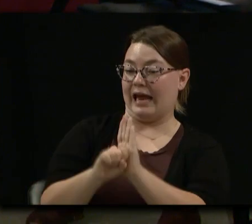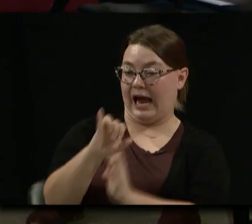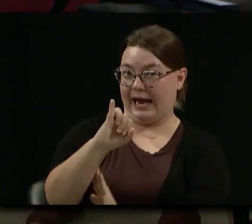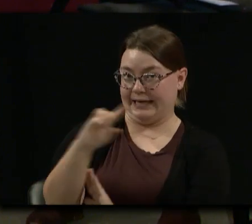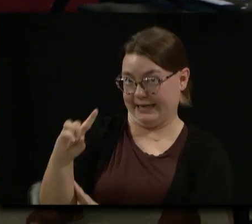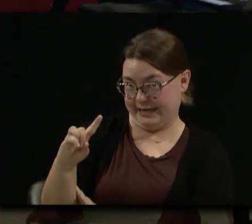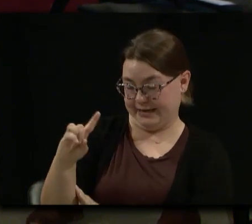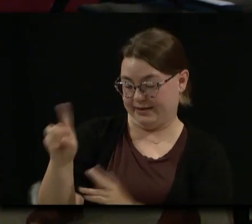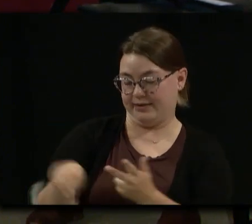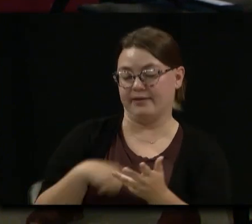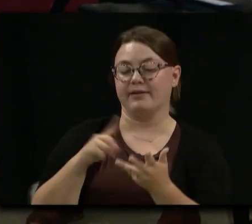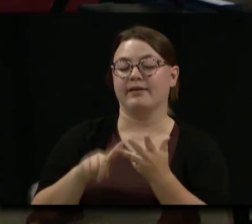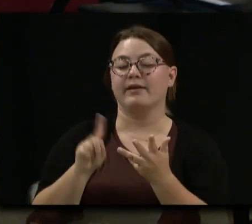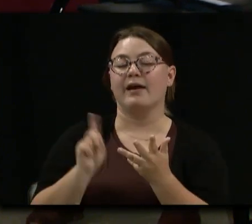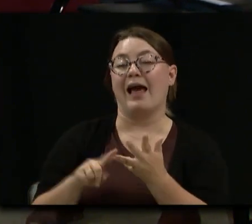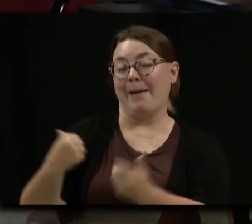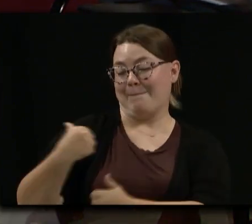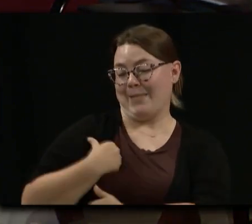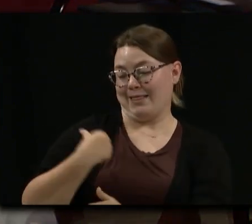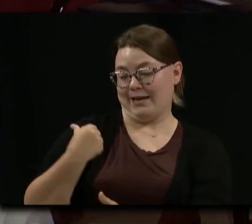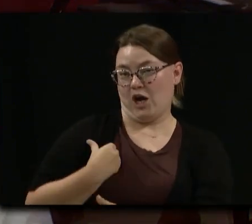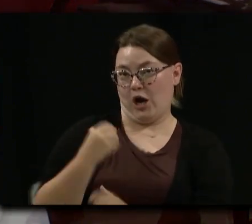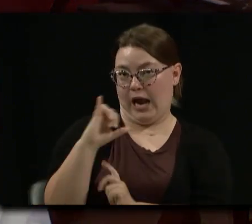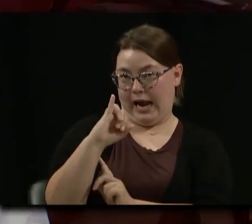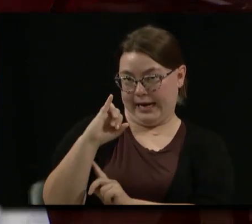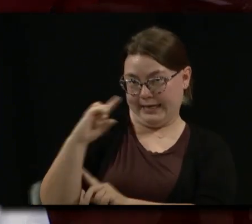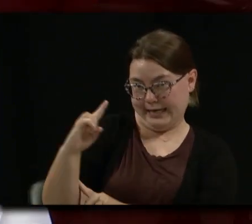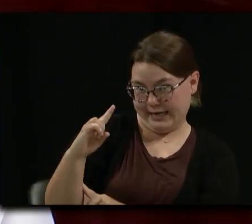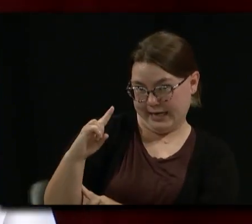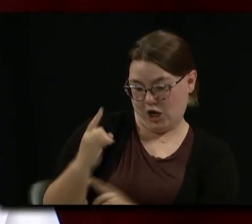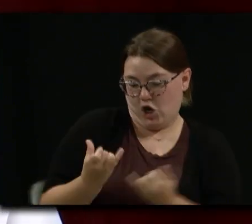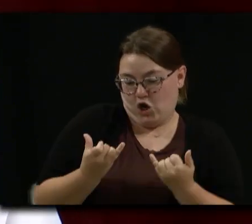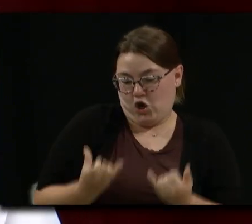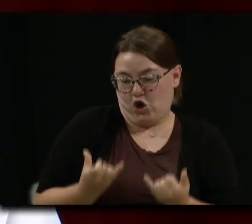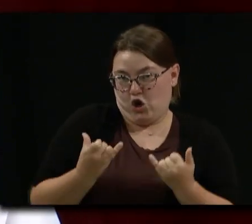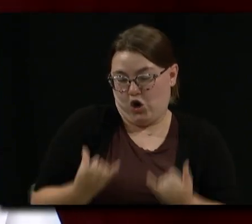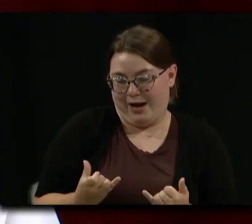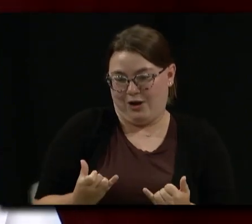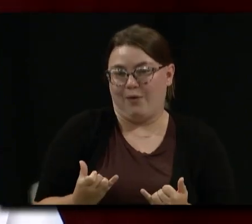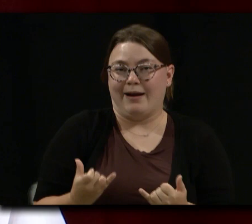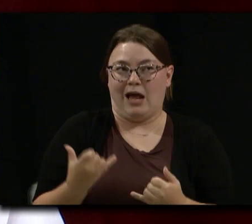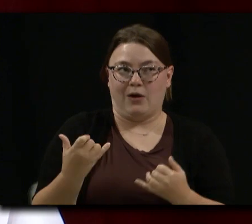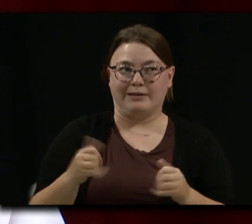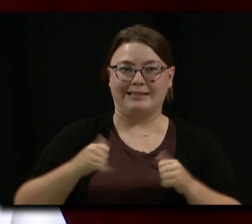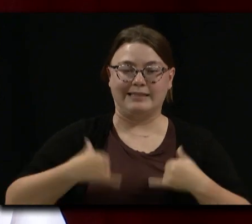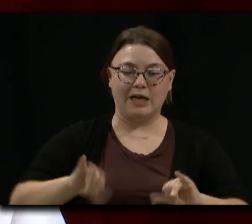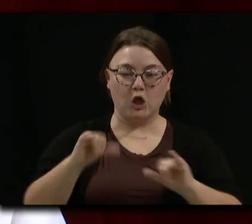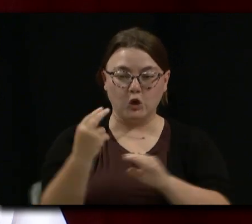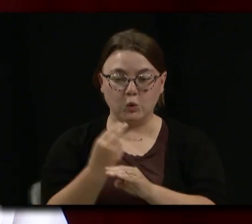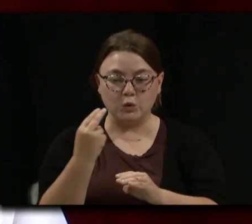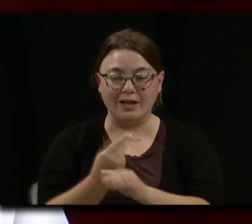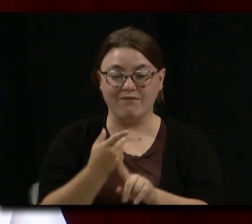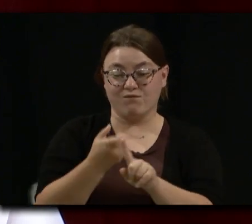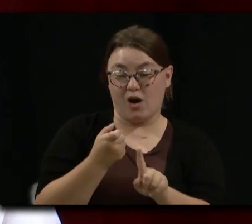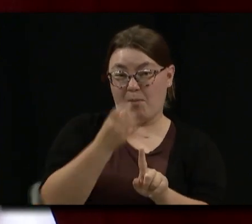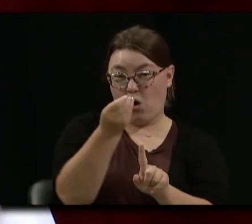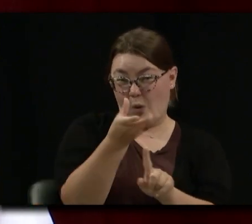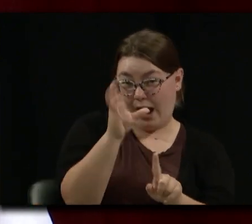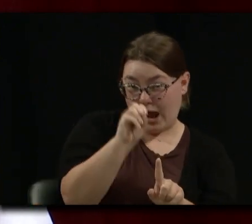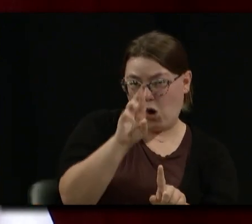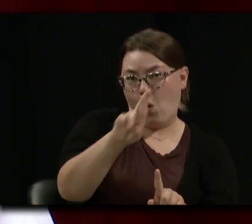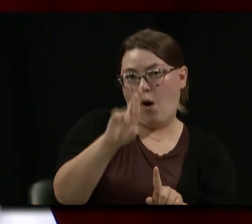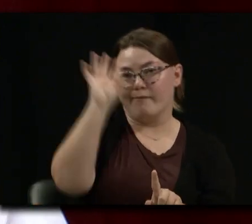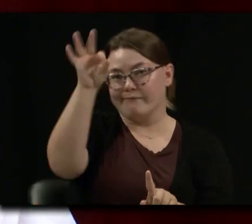a military ID that would be current, active, issued either by the state or by the, I suppose,